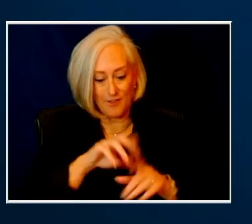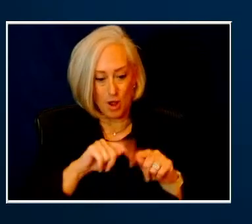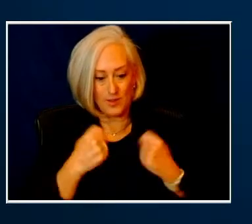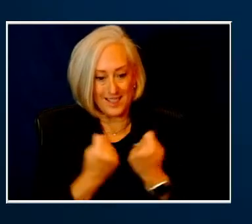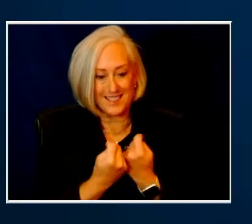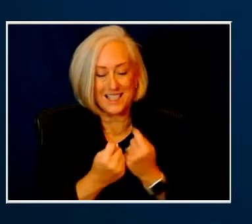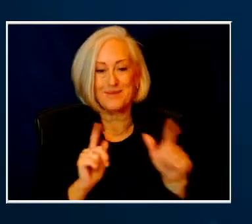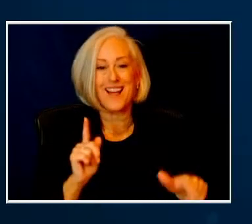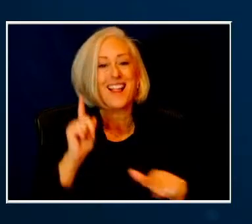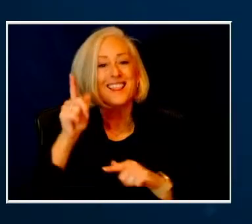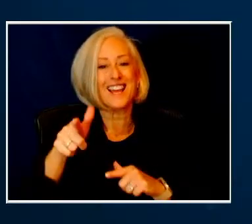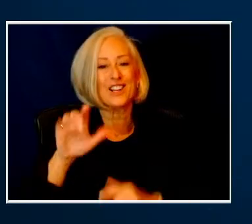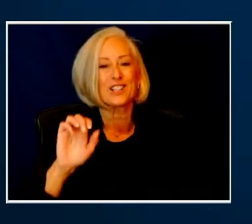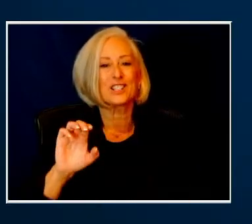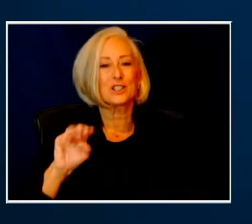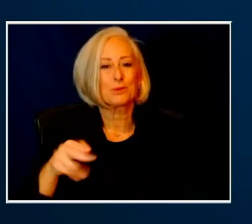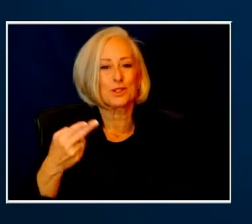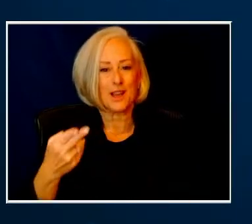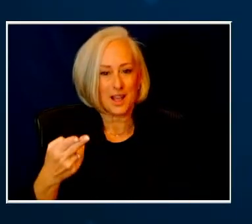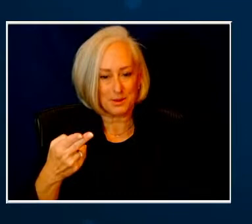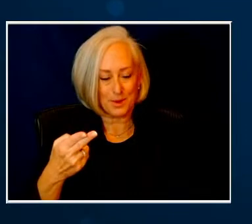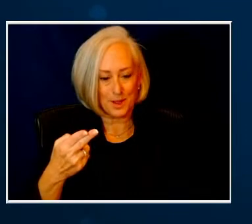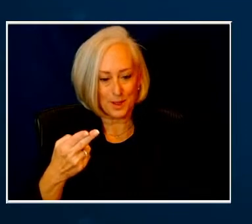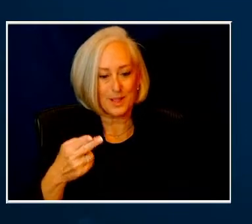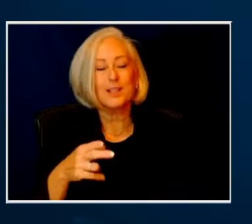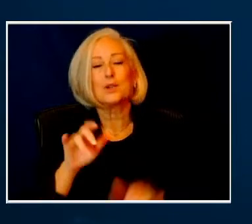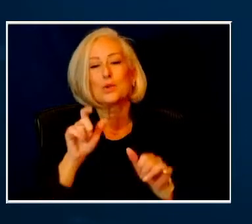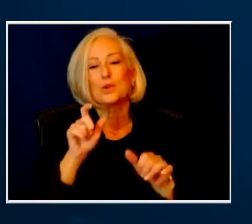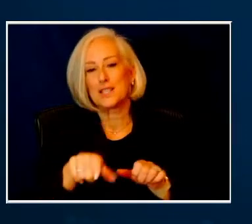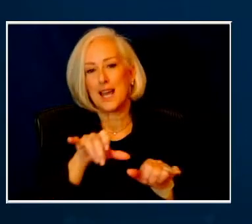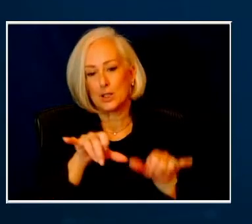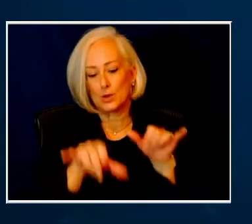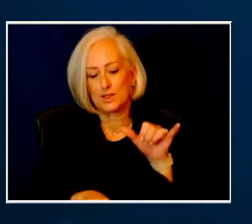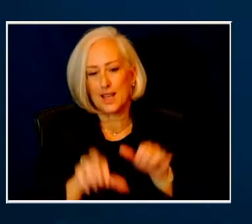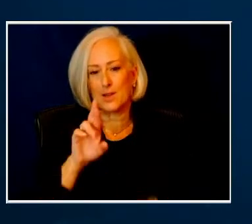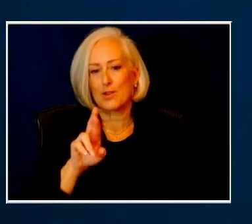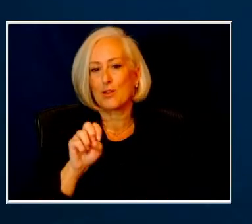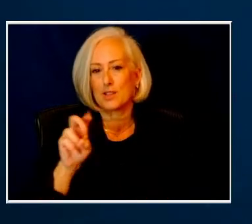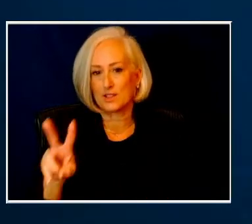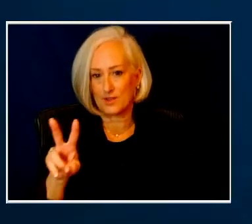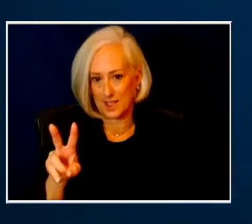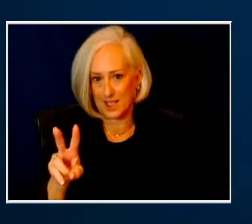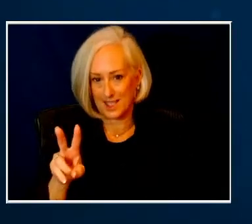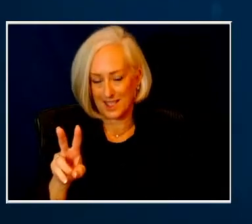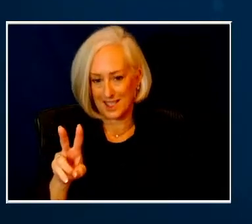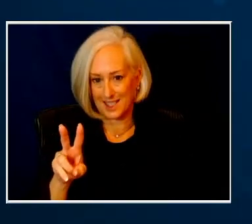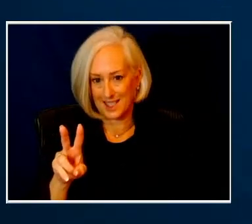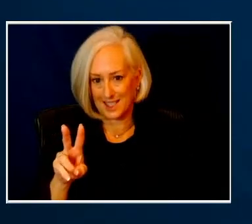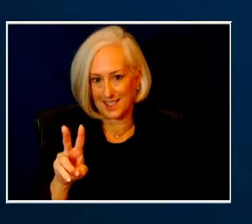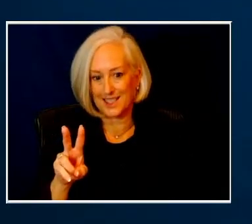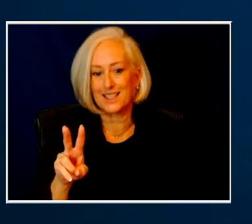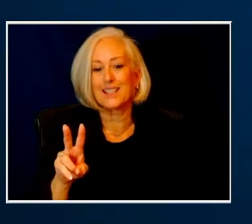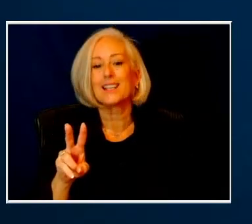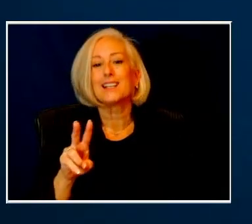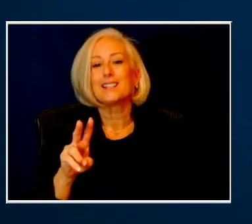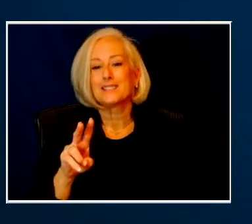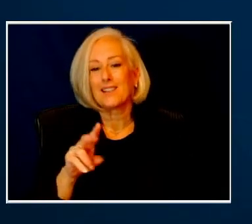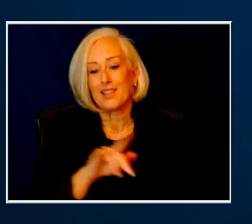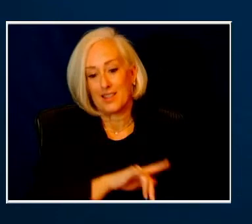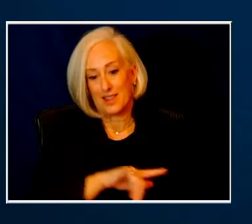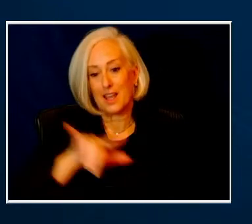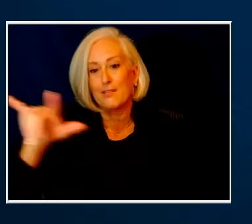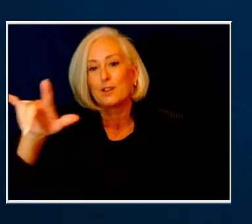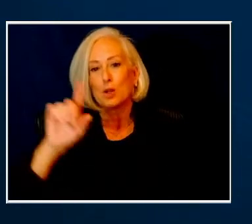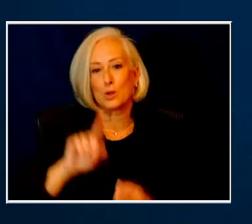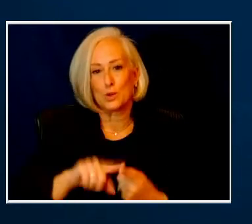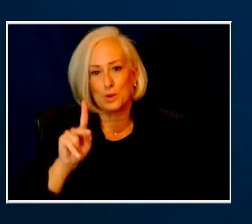at Children's Mercy when she was inpatient with RSV. After she got flown to Kansas City with Grandma, he